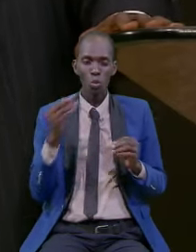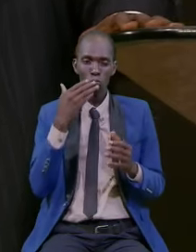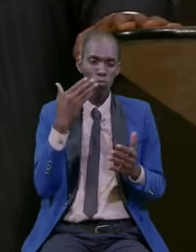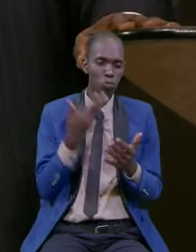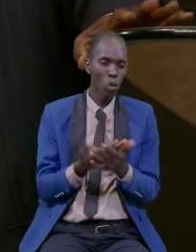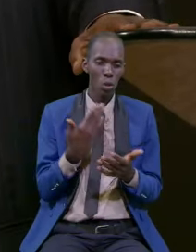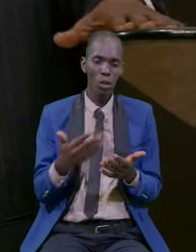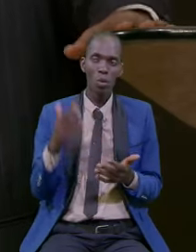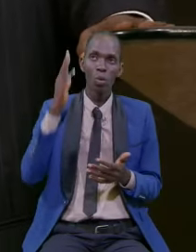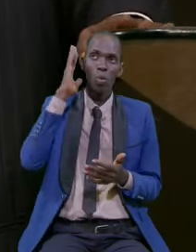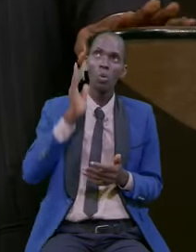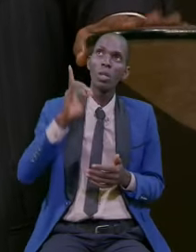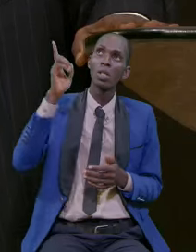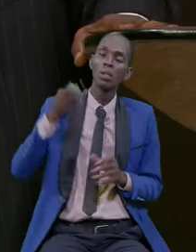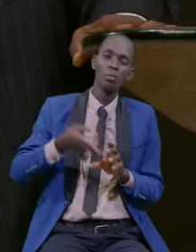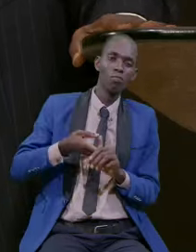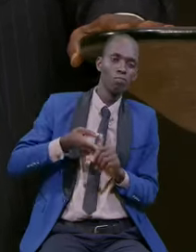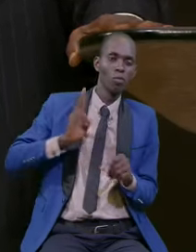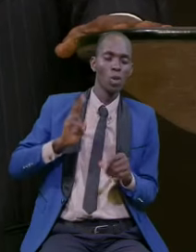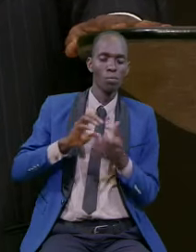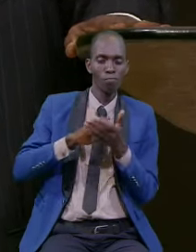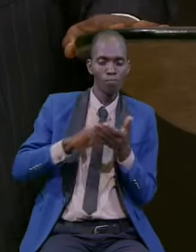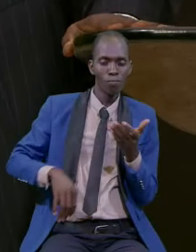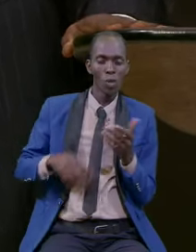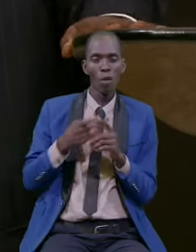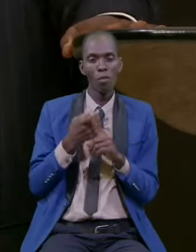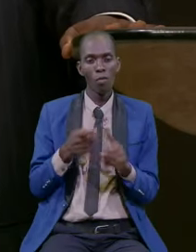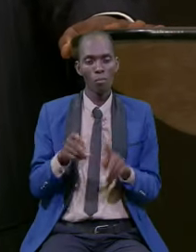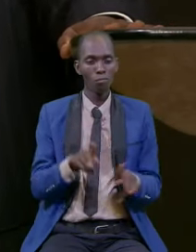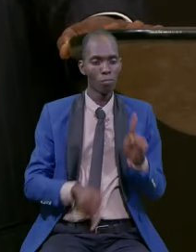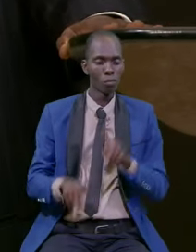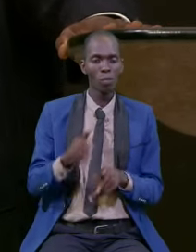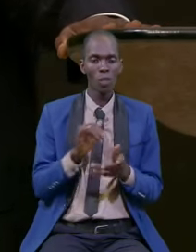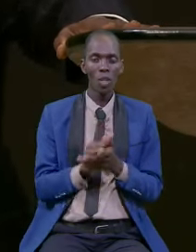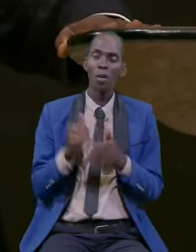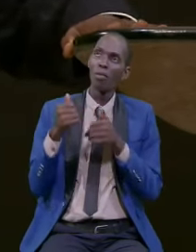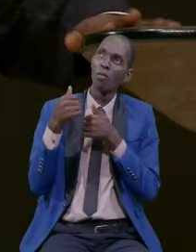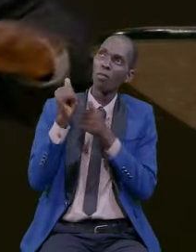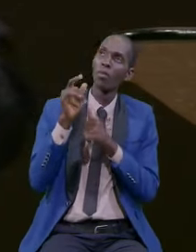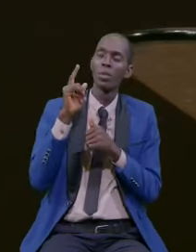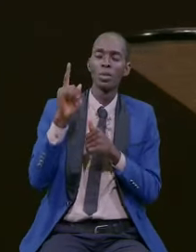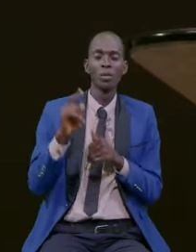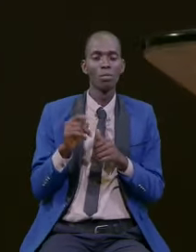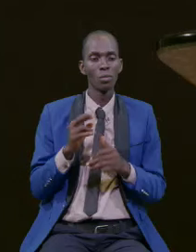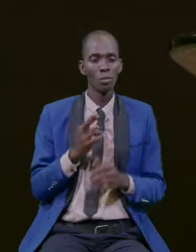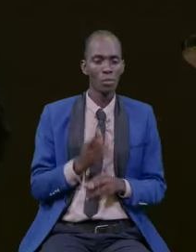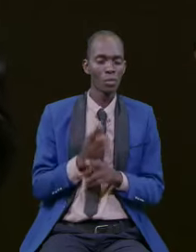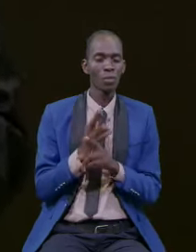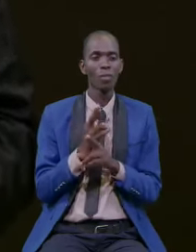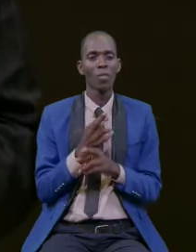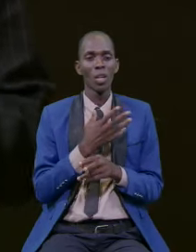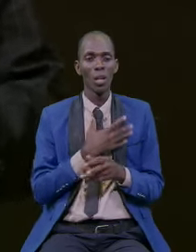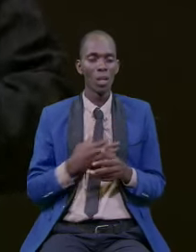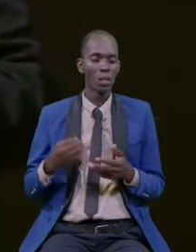withhold from them that walk uprightly and righteously. This is the day of grace. But